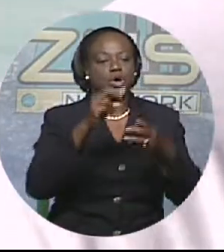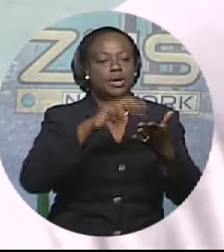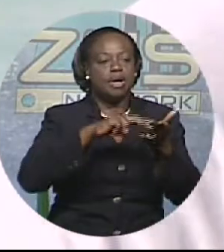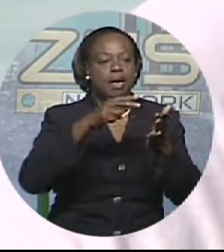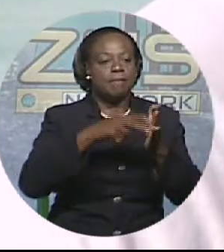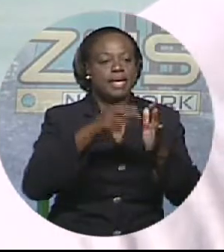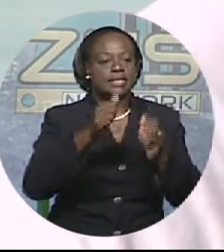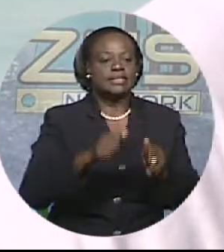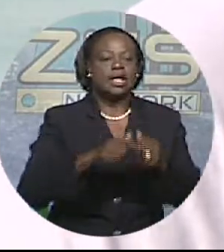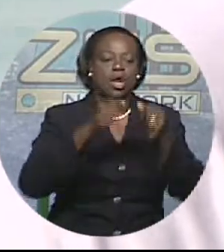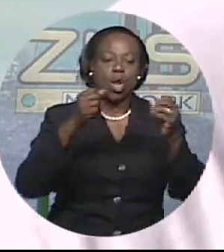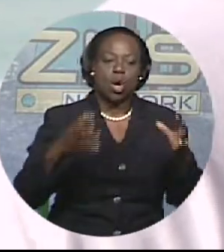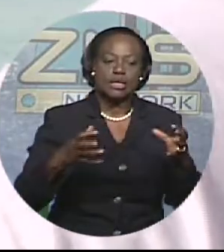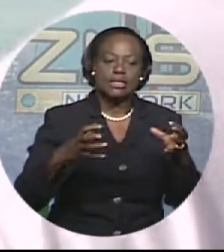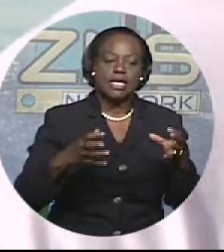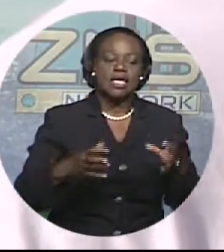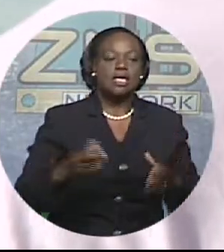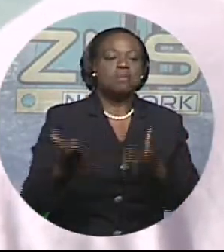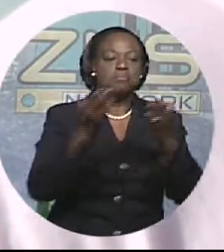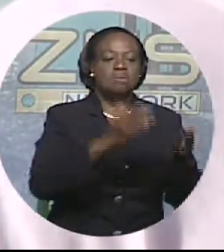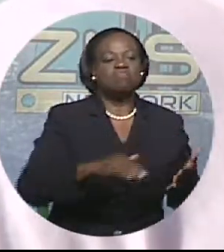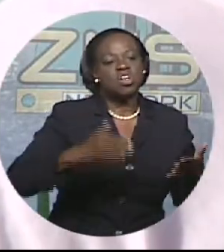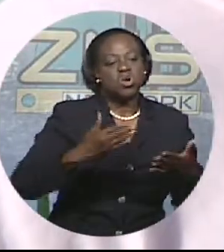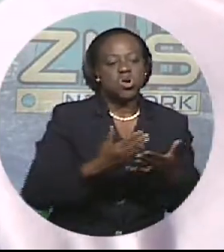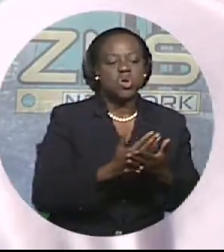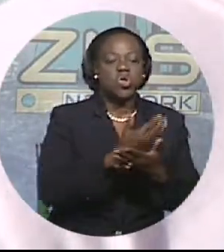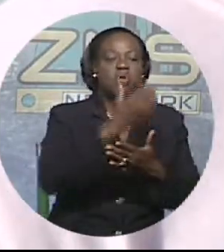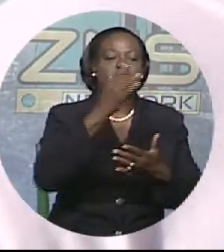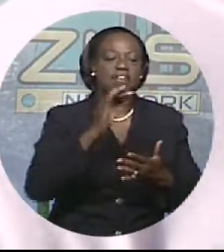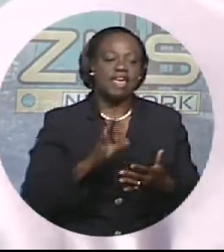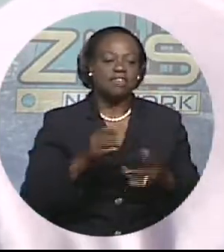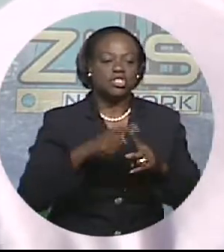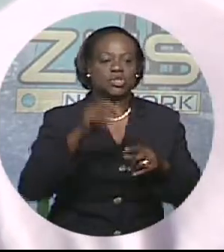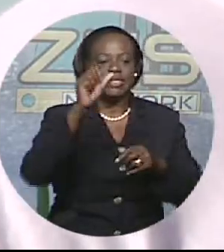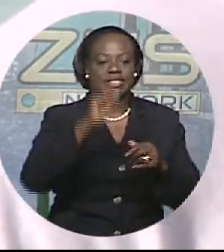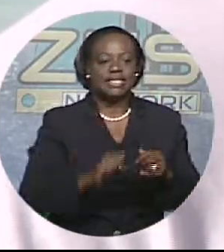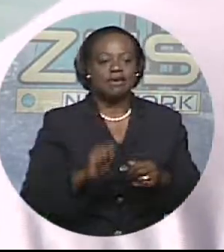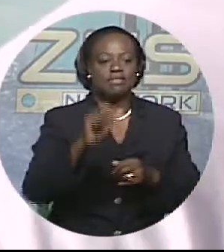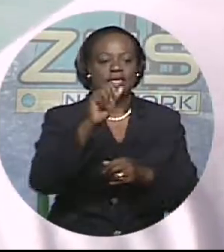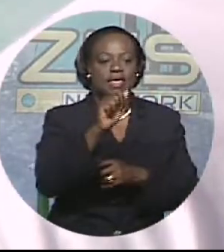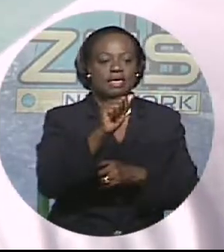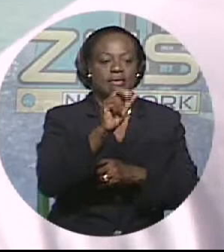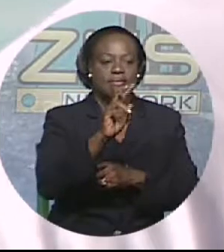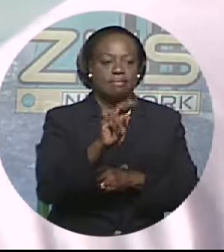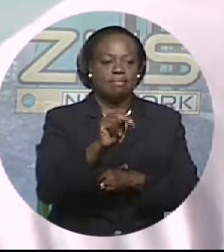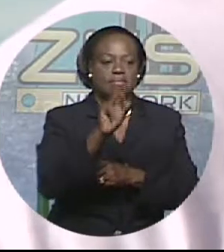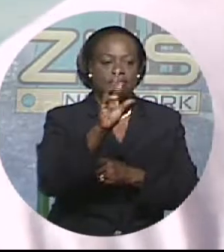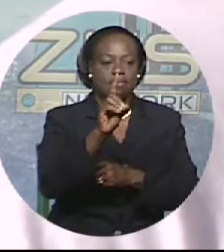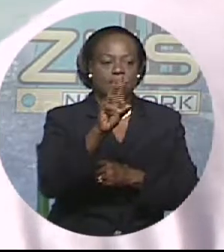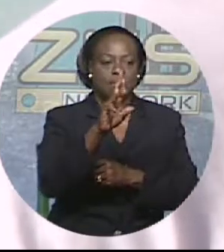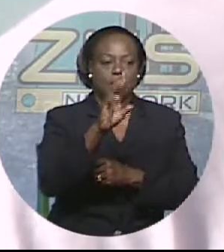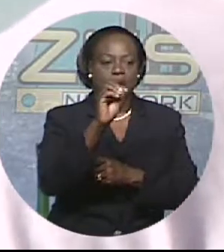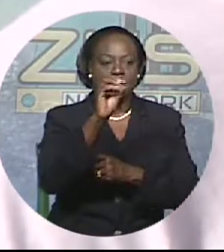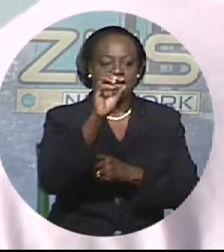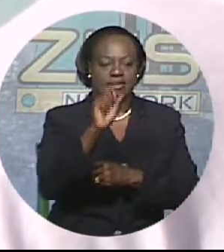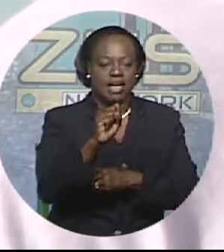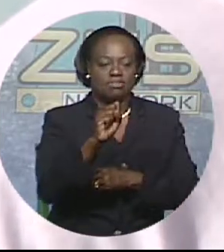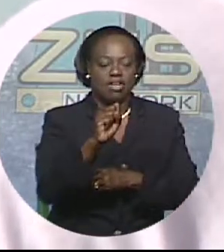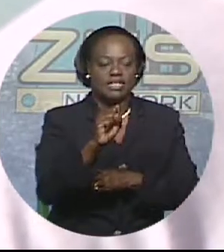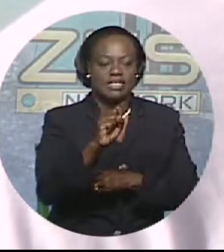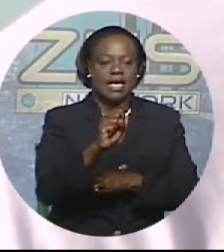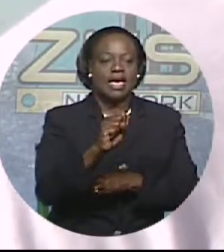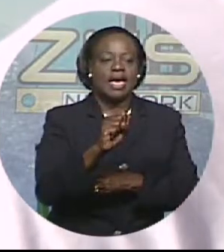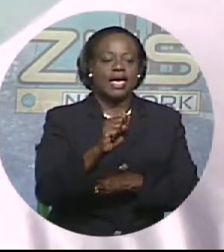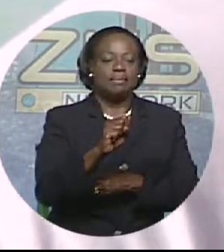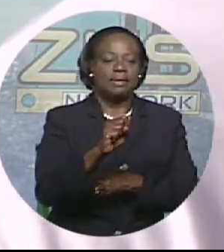new flavor to South Andres in terms of leadership here, and I look forward to working with him in the future. As you're well aware, I'm